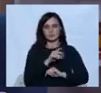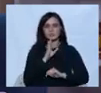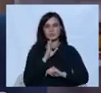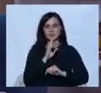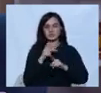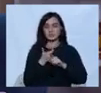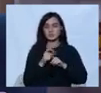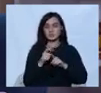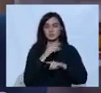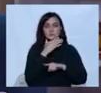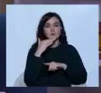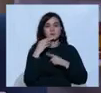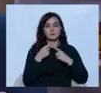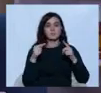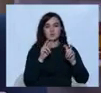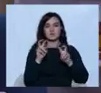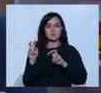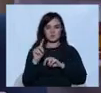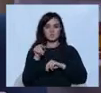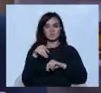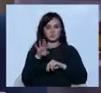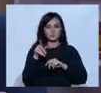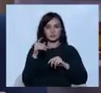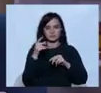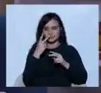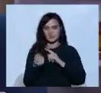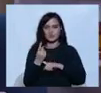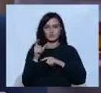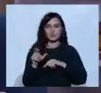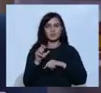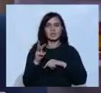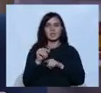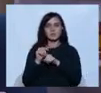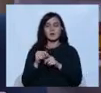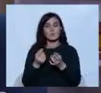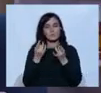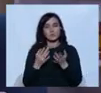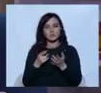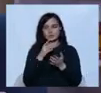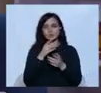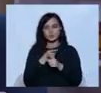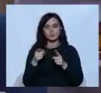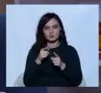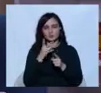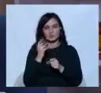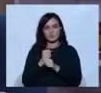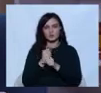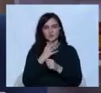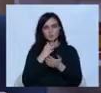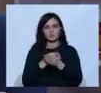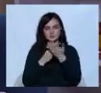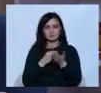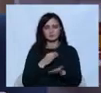there to be followed, but sometimes it should be broken. In this story, if everyone followed the law,